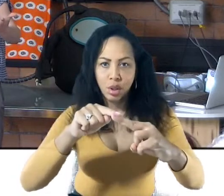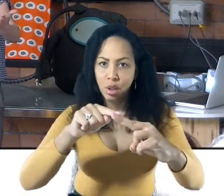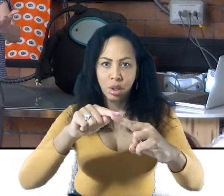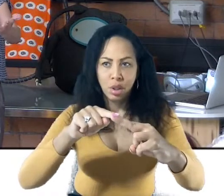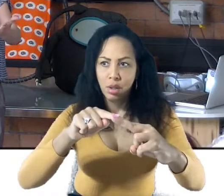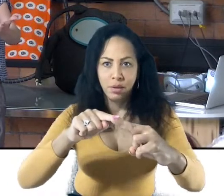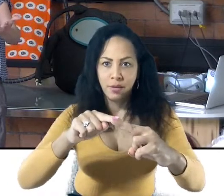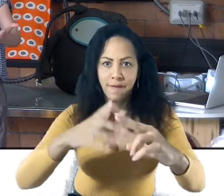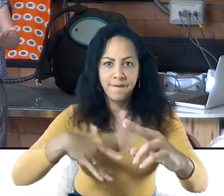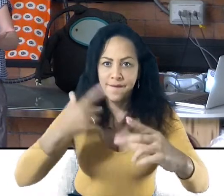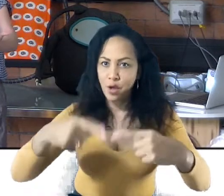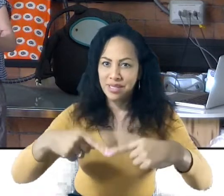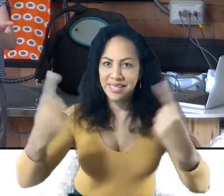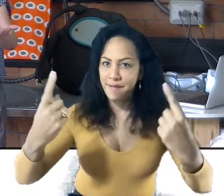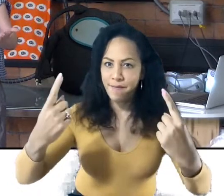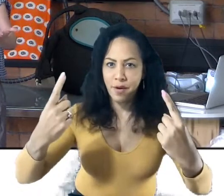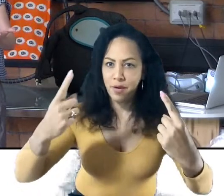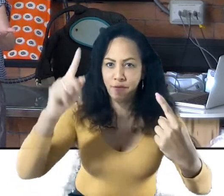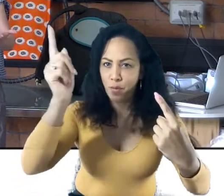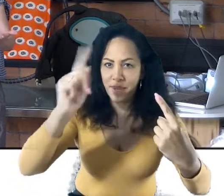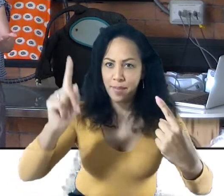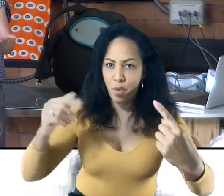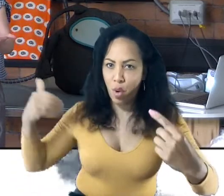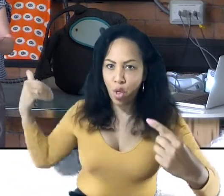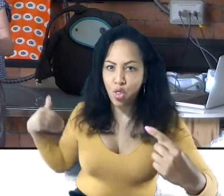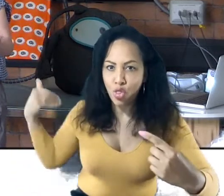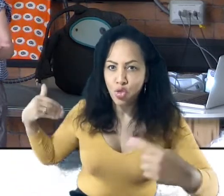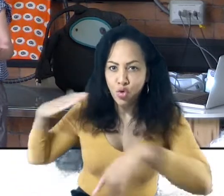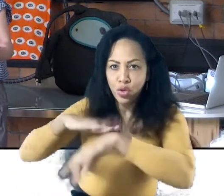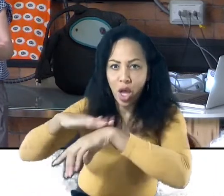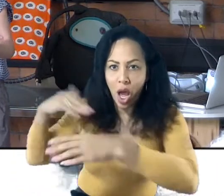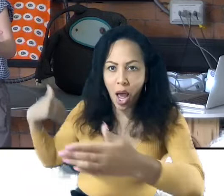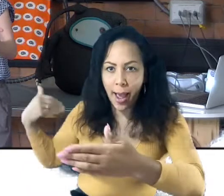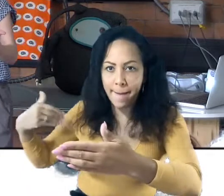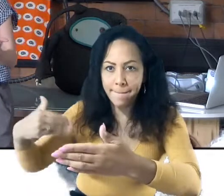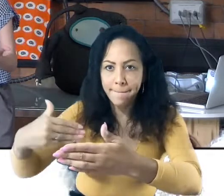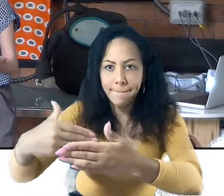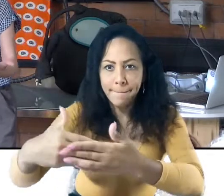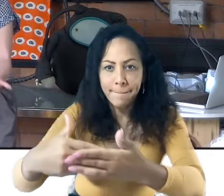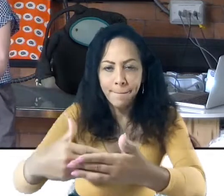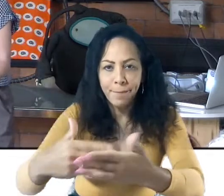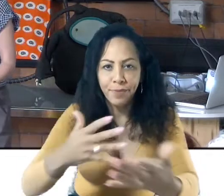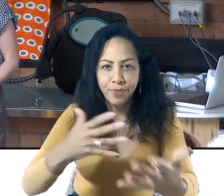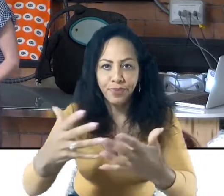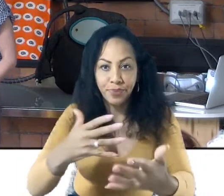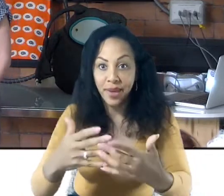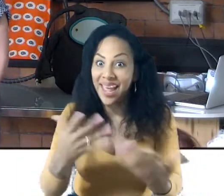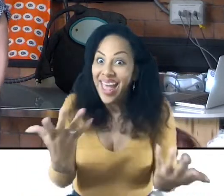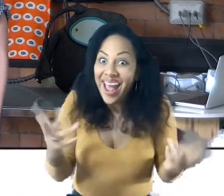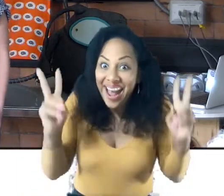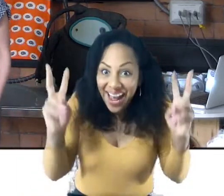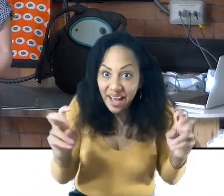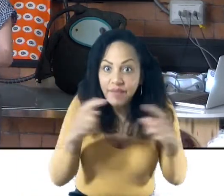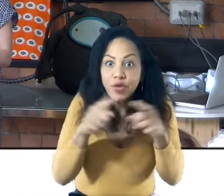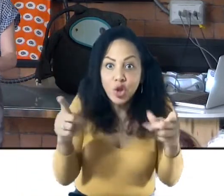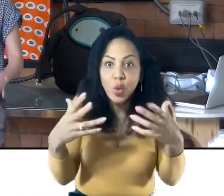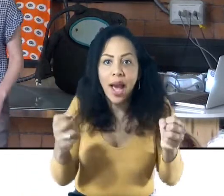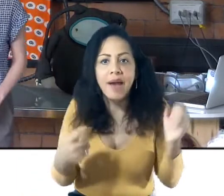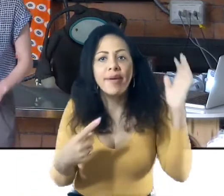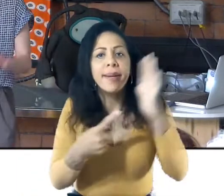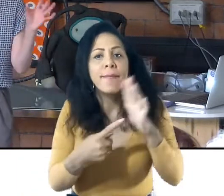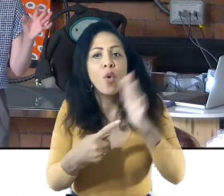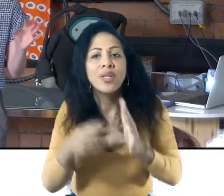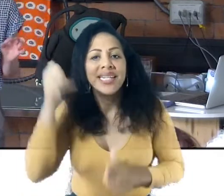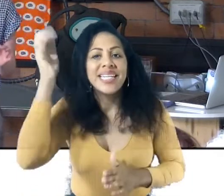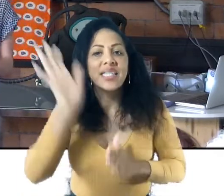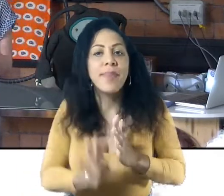anyone. Anyone who has a meaningful experience anywhere, you have a sense of belonging. You know, it might not be